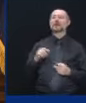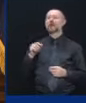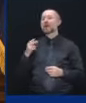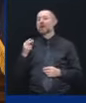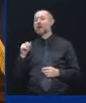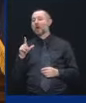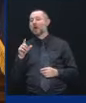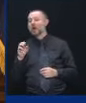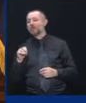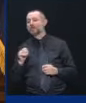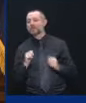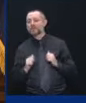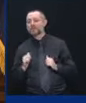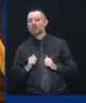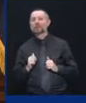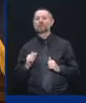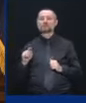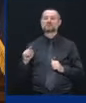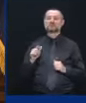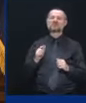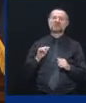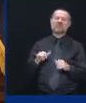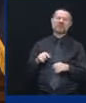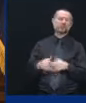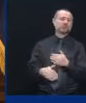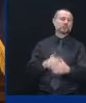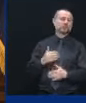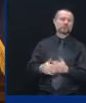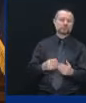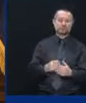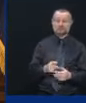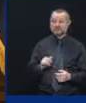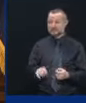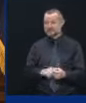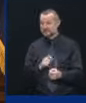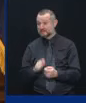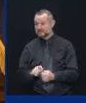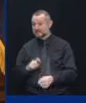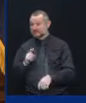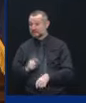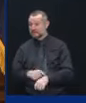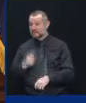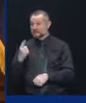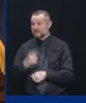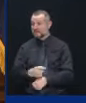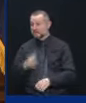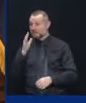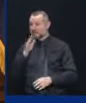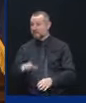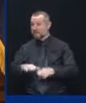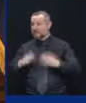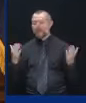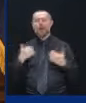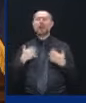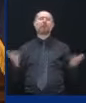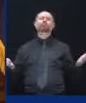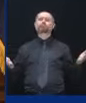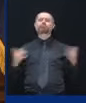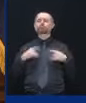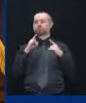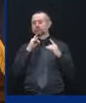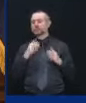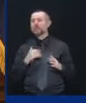So we're working down that path. I don't have a firm timeline for you, but that's the path we're